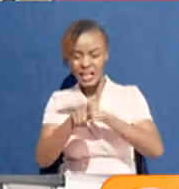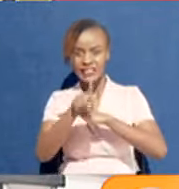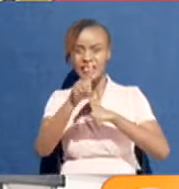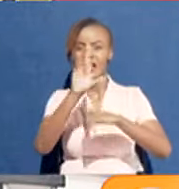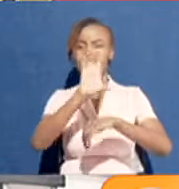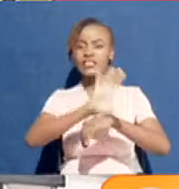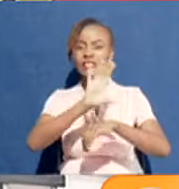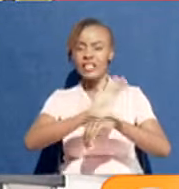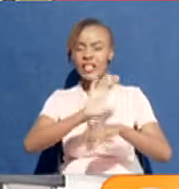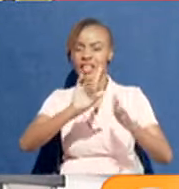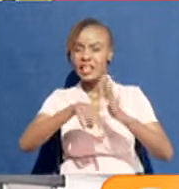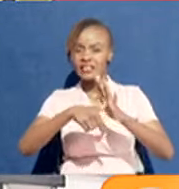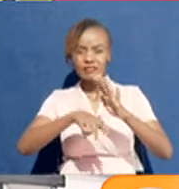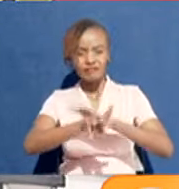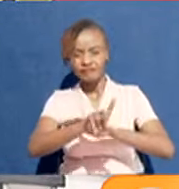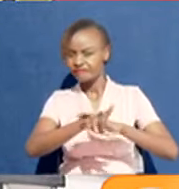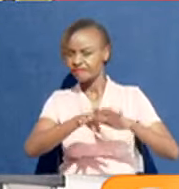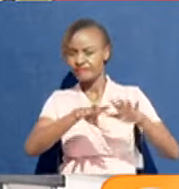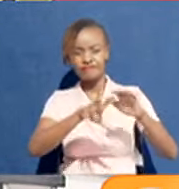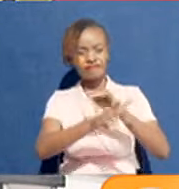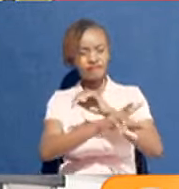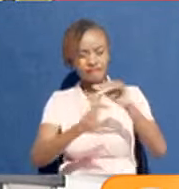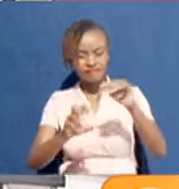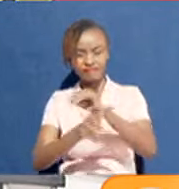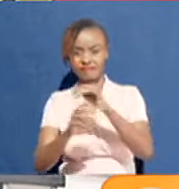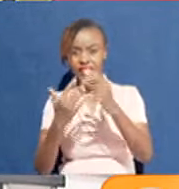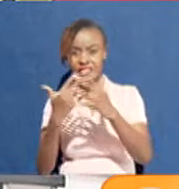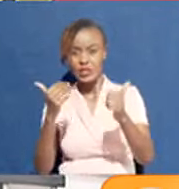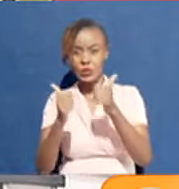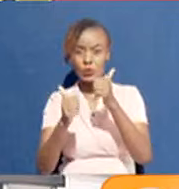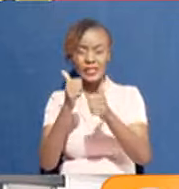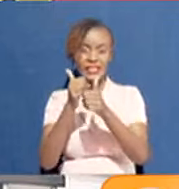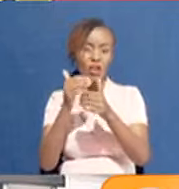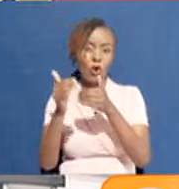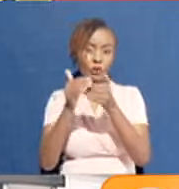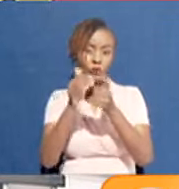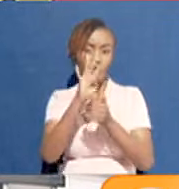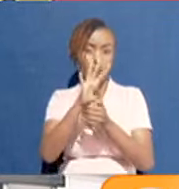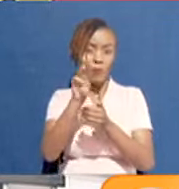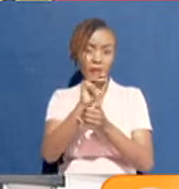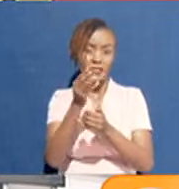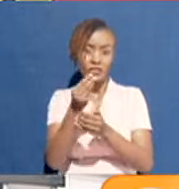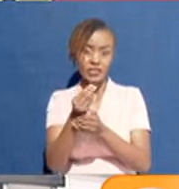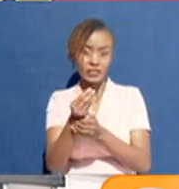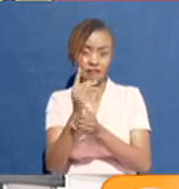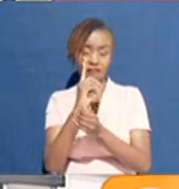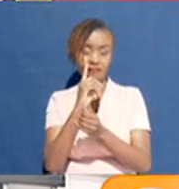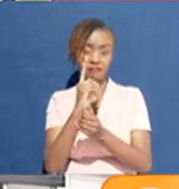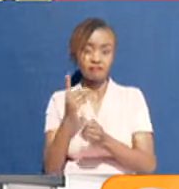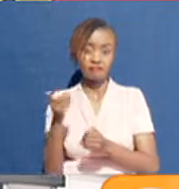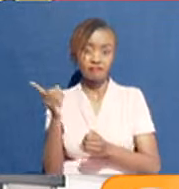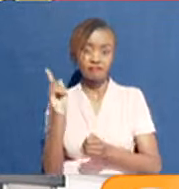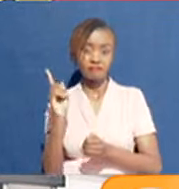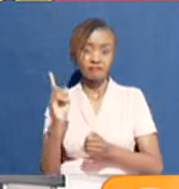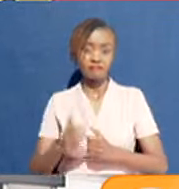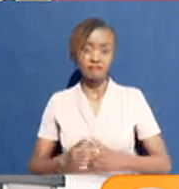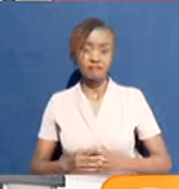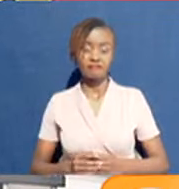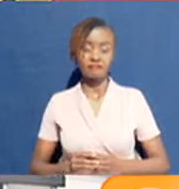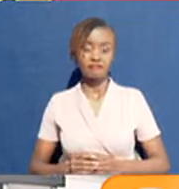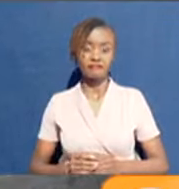and making away with valuables estimated to be worth 4 million shillings. Marianne Nyambura reports.